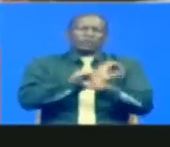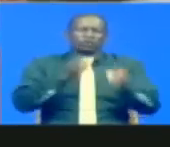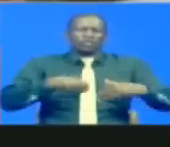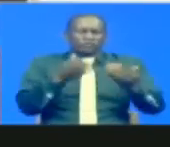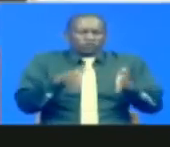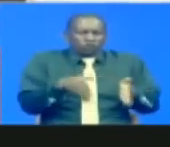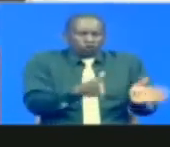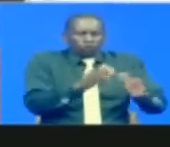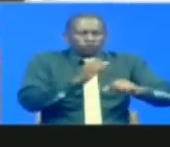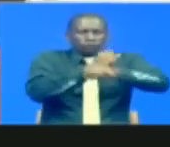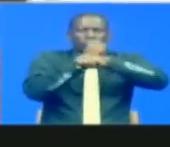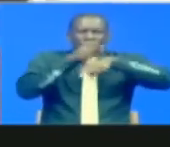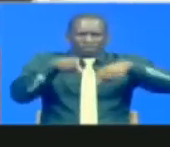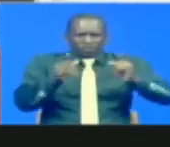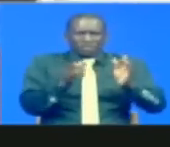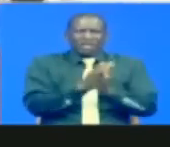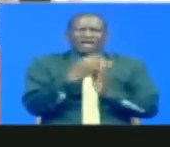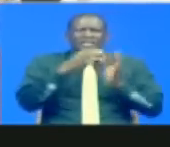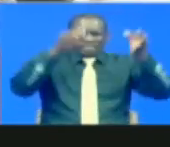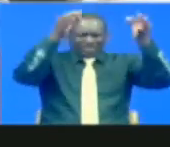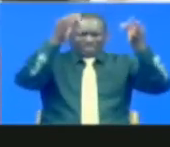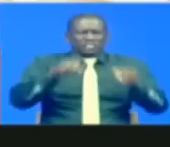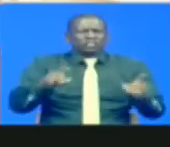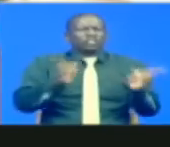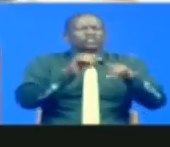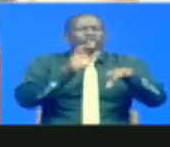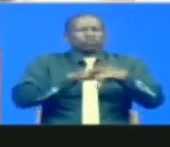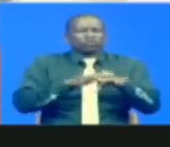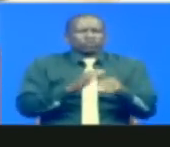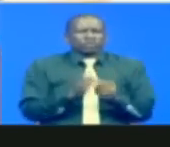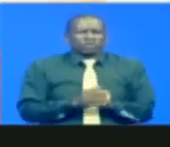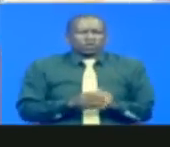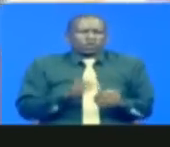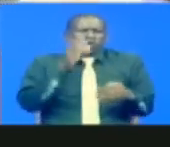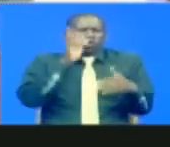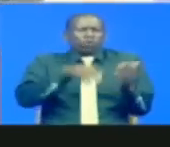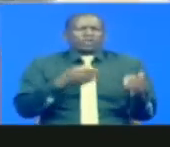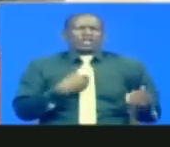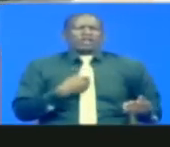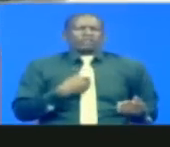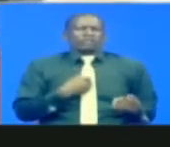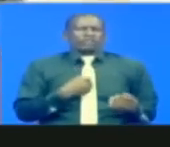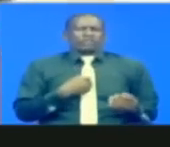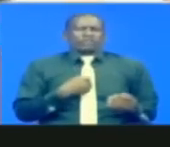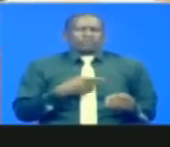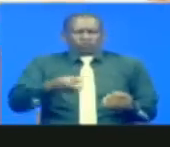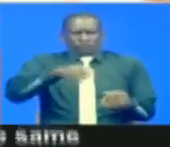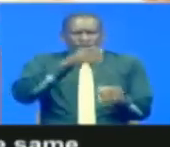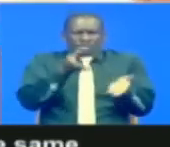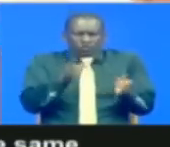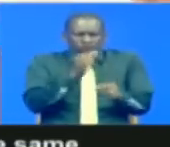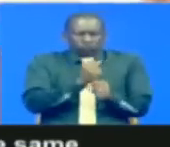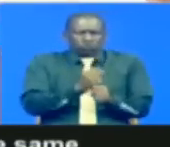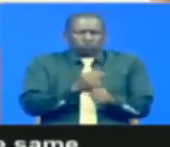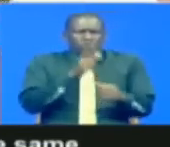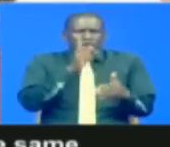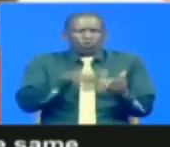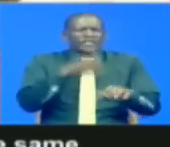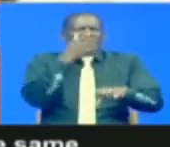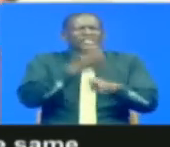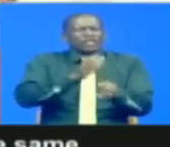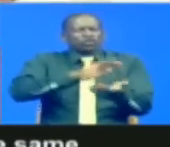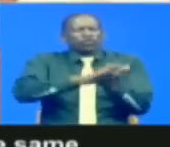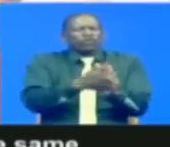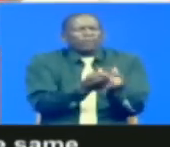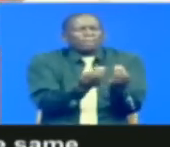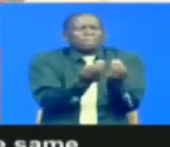also say the decision is unfair and cannot stand. Kitu gani ambacho hivi sasa kitakuwa kina ugumu wa kusameheka kama